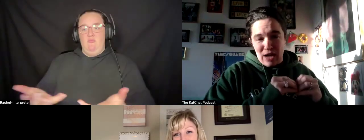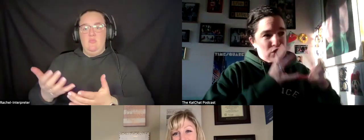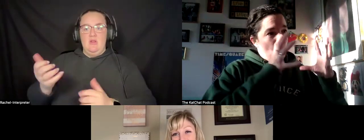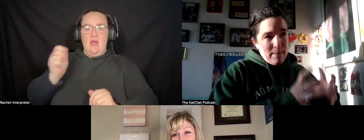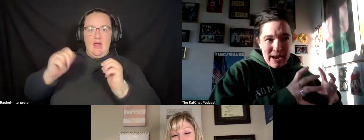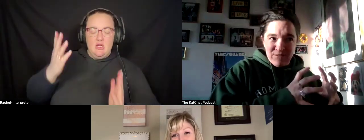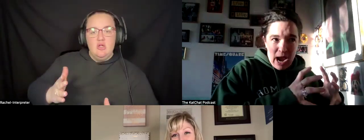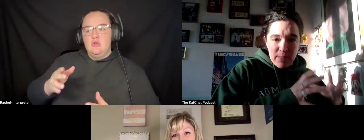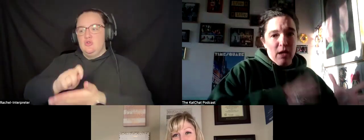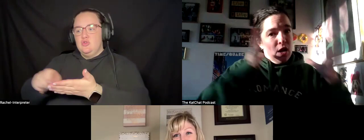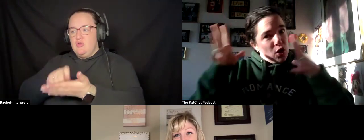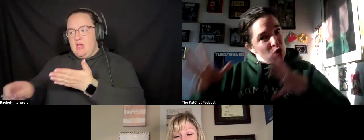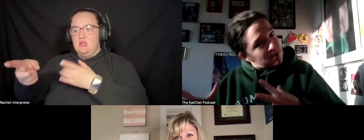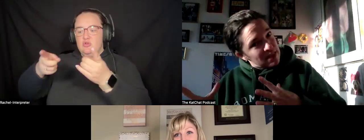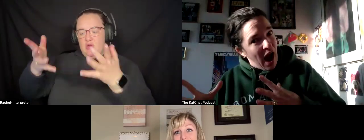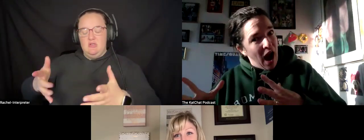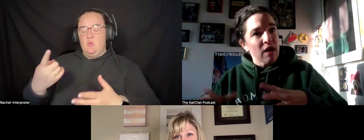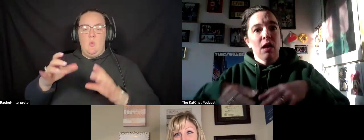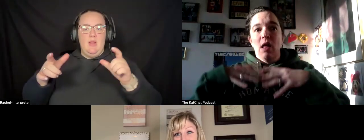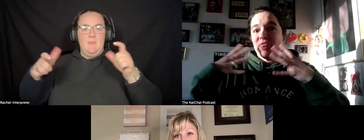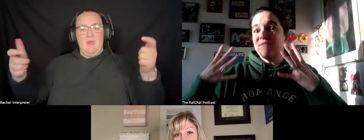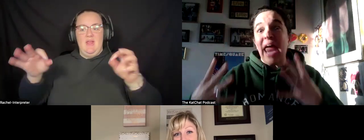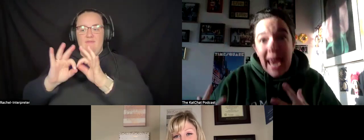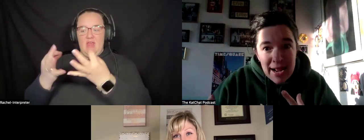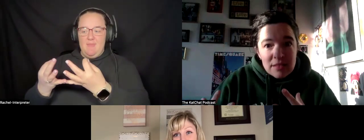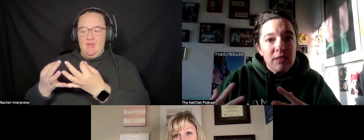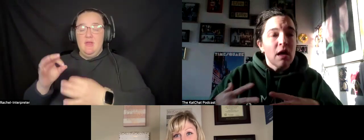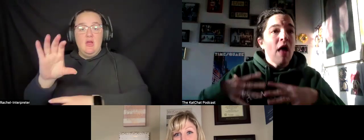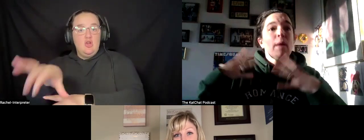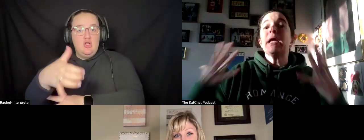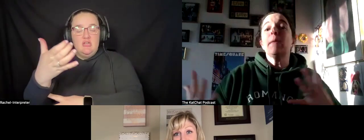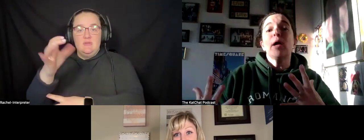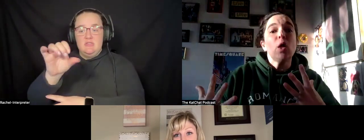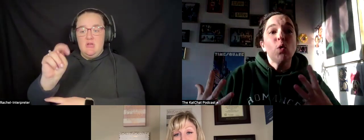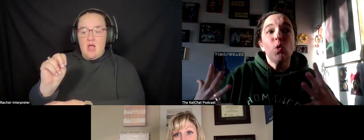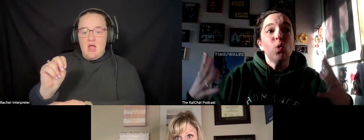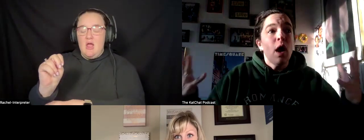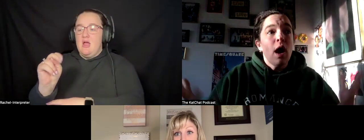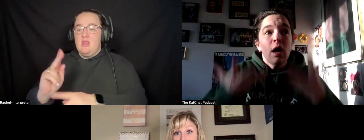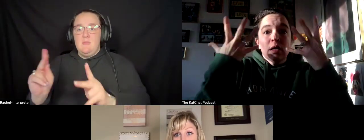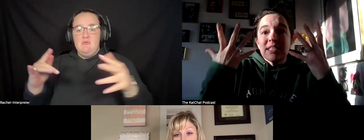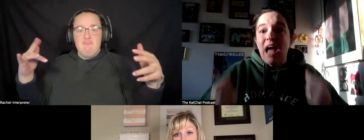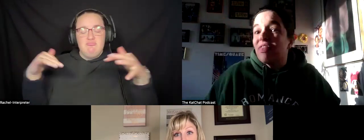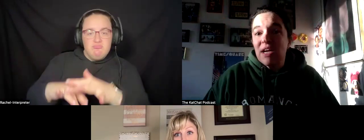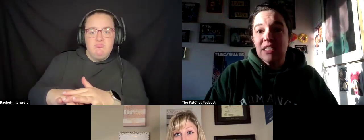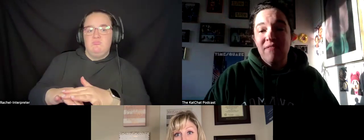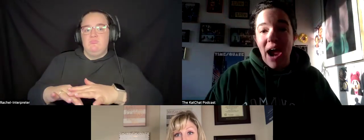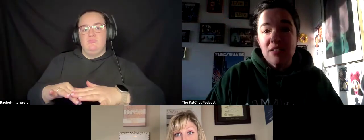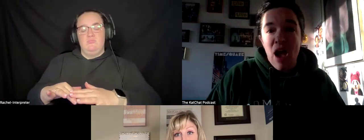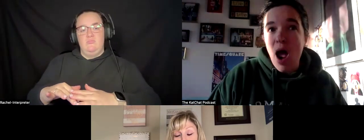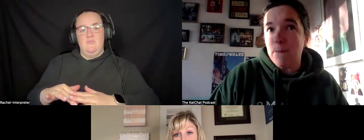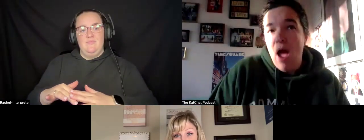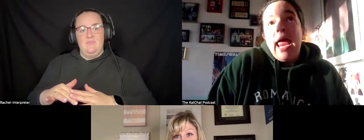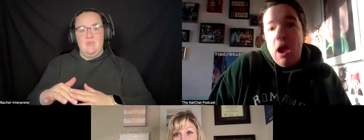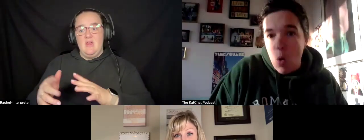writers, directors, one big family. Christmas Con, the band, the people who set the